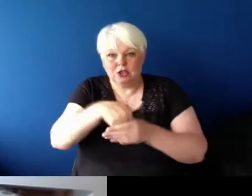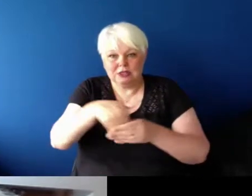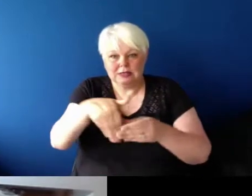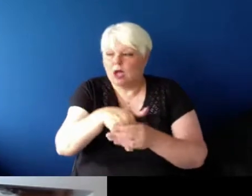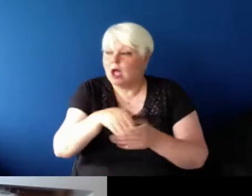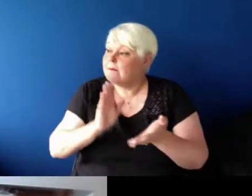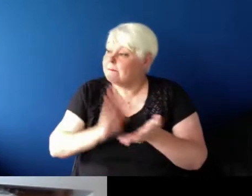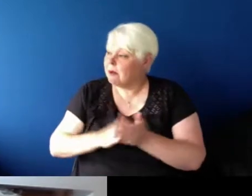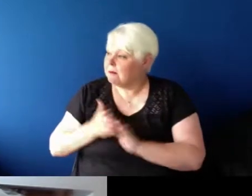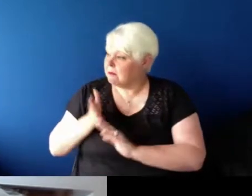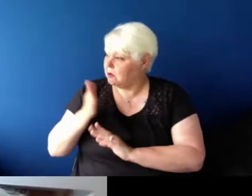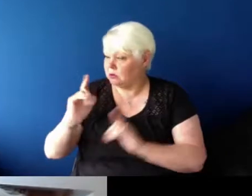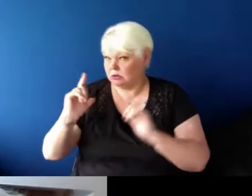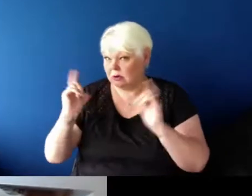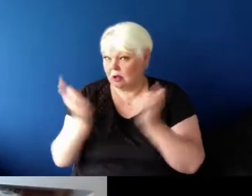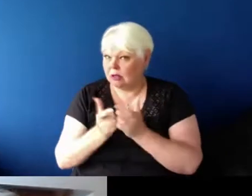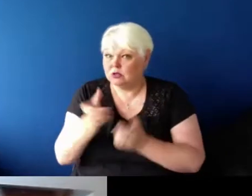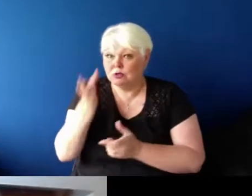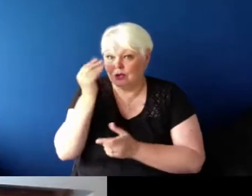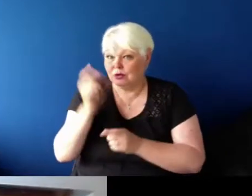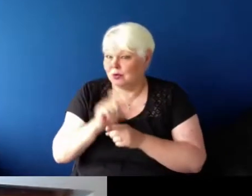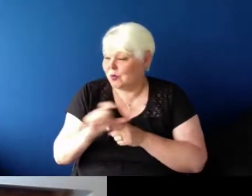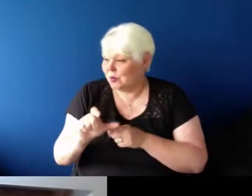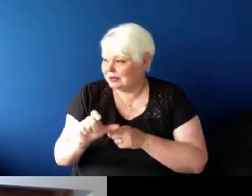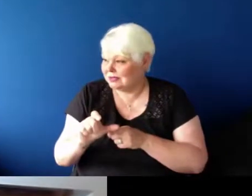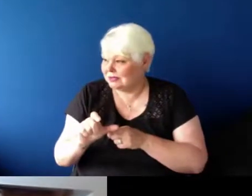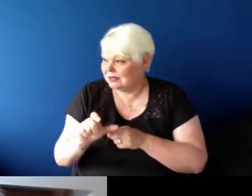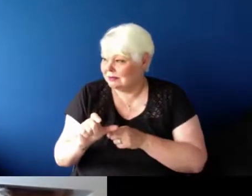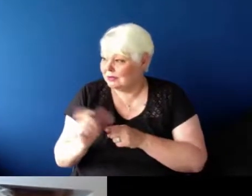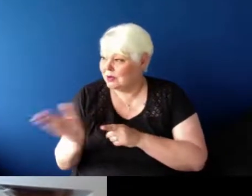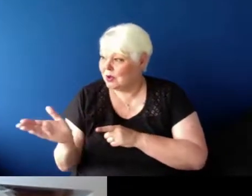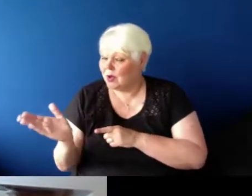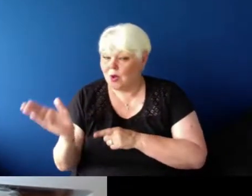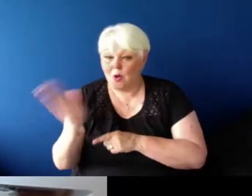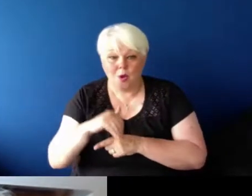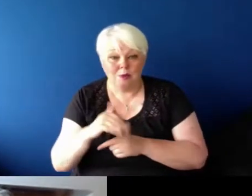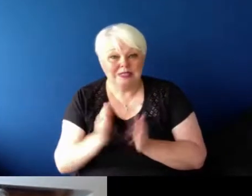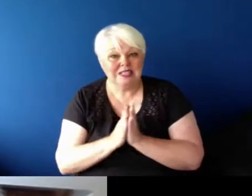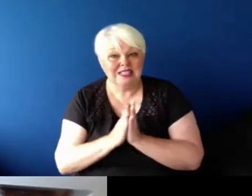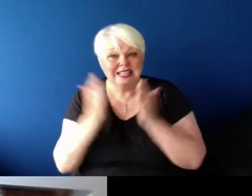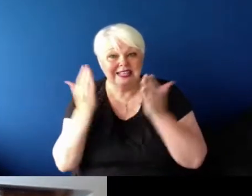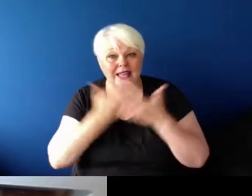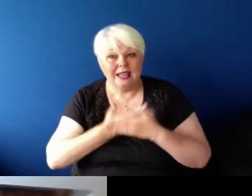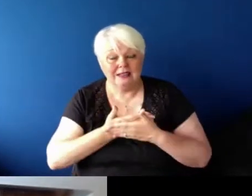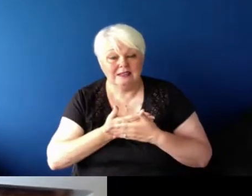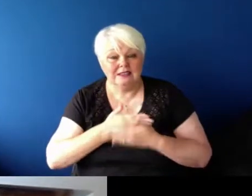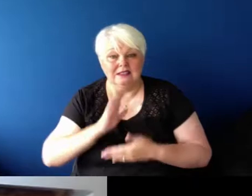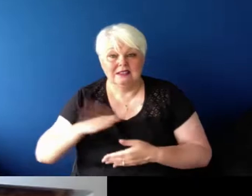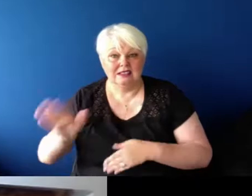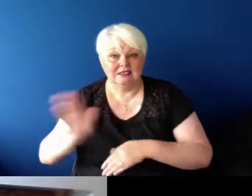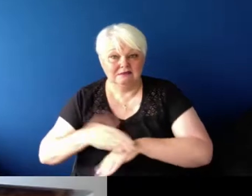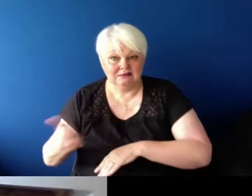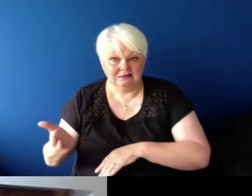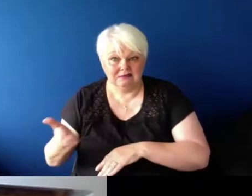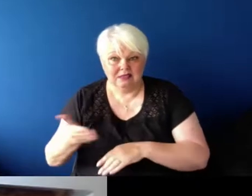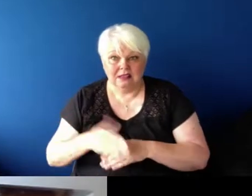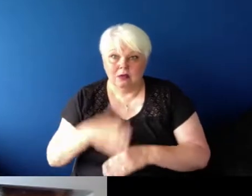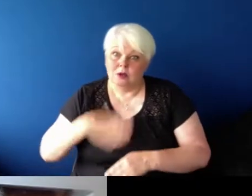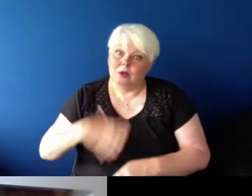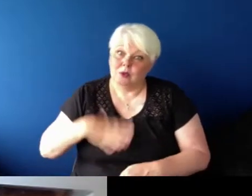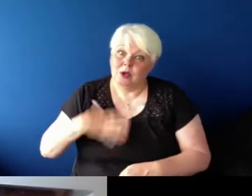to college, you know, to learn a course, but you come home on a Sunday night and the kids don't give a fizz, really. They just